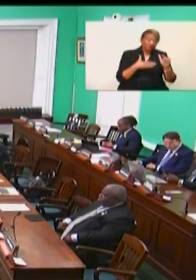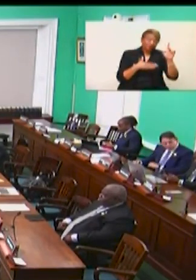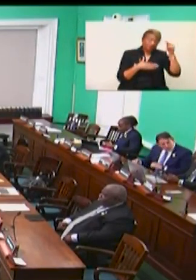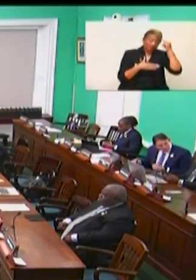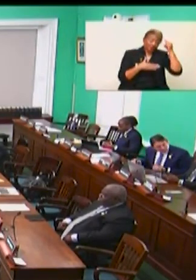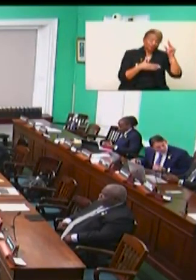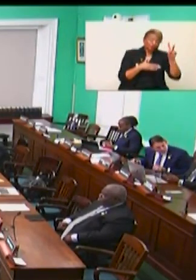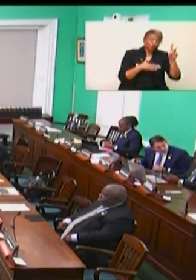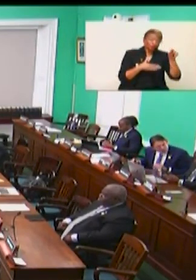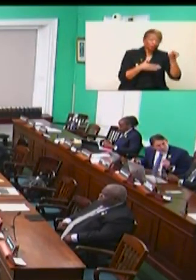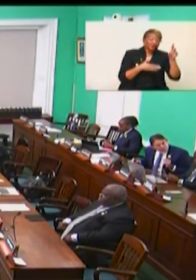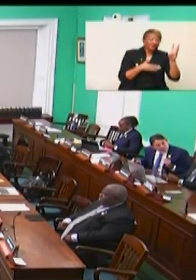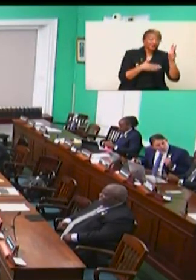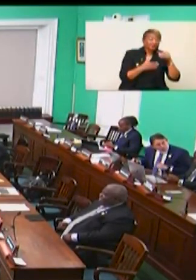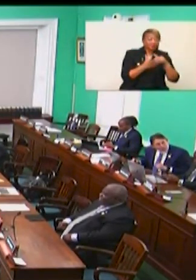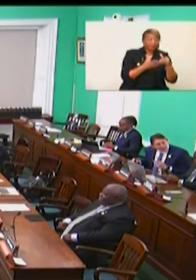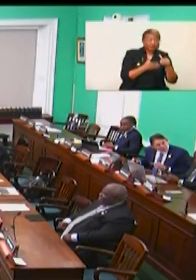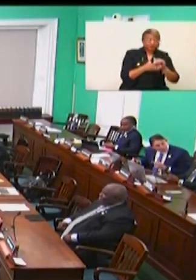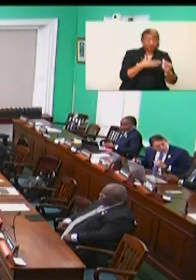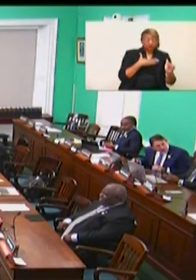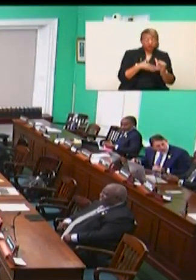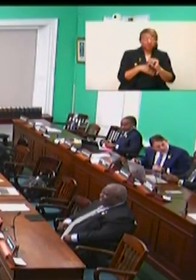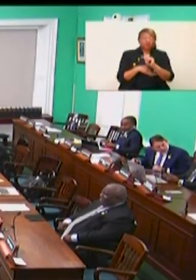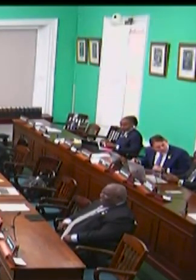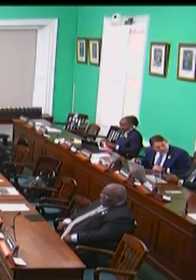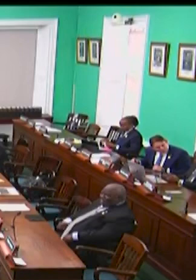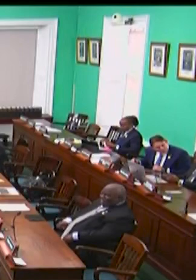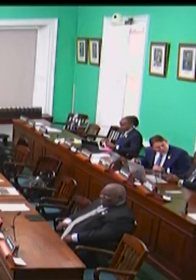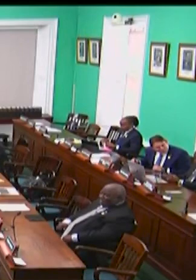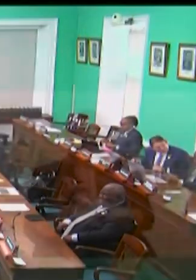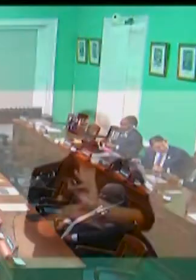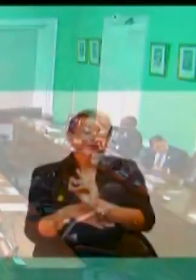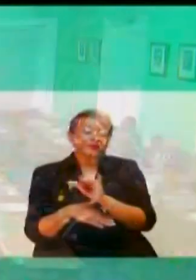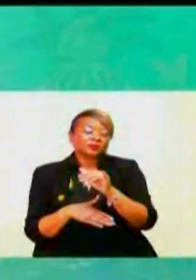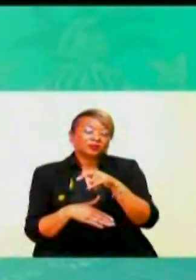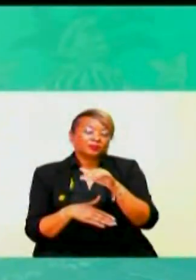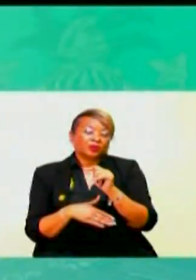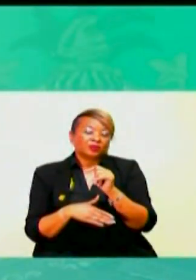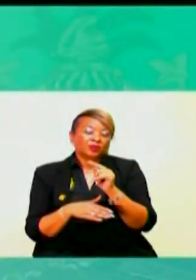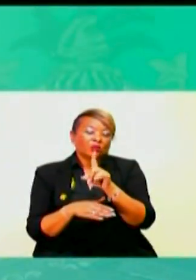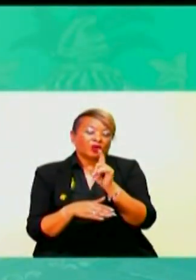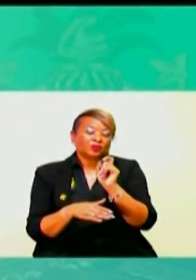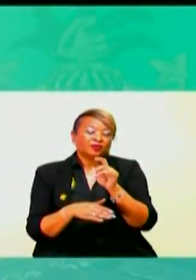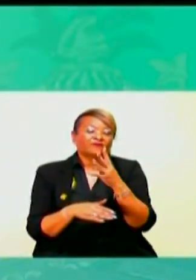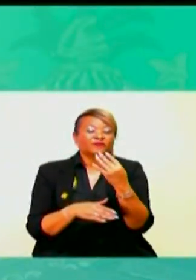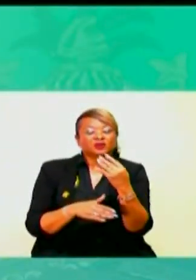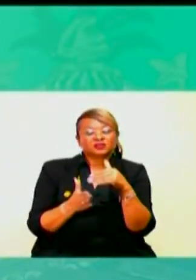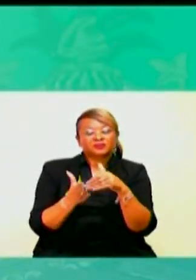get a mere $2.6 million. In 2027, the port will get